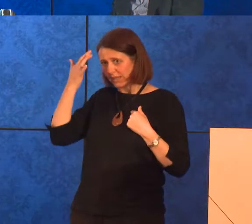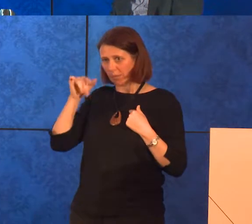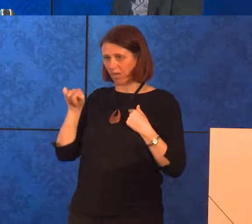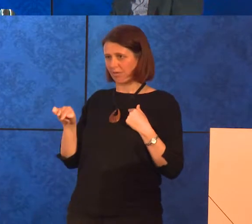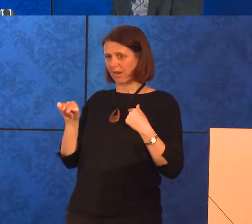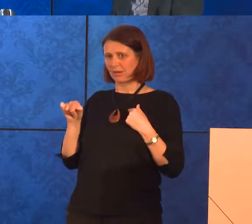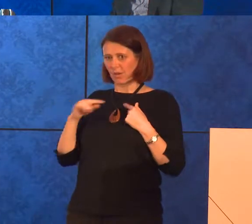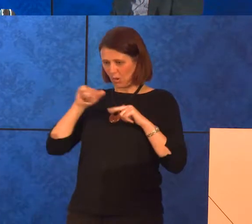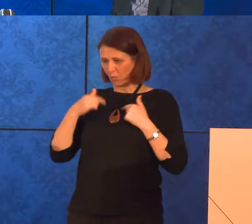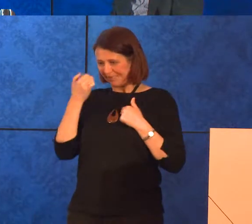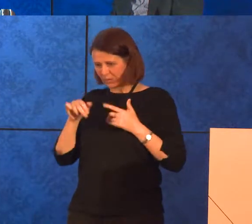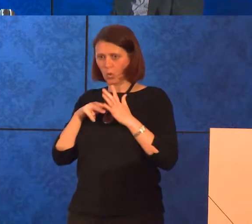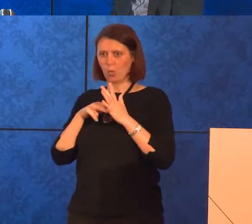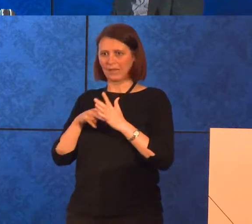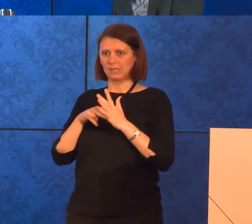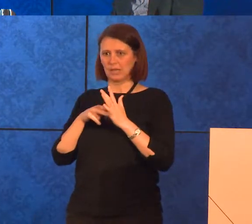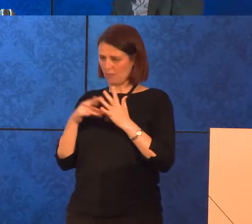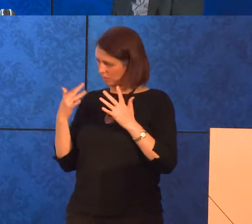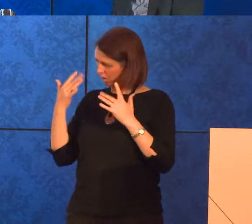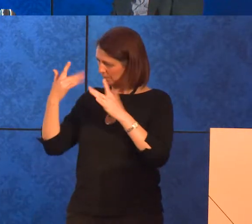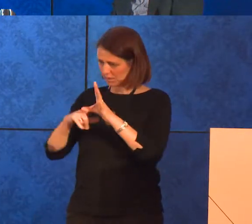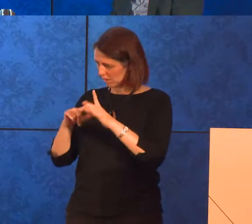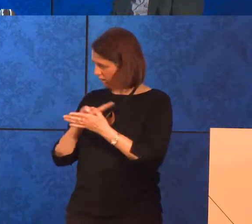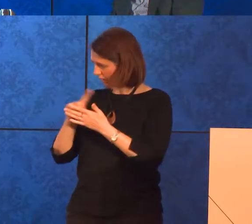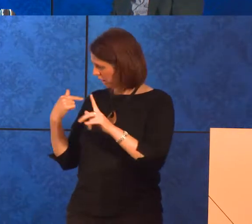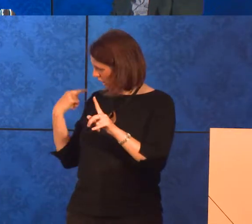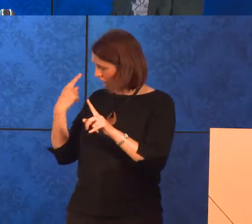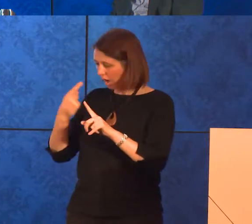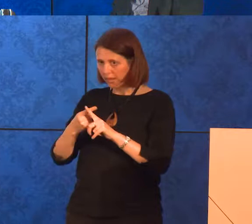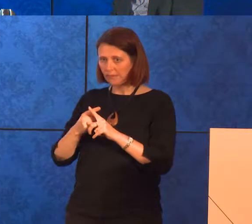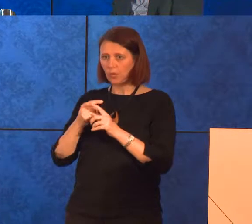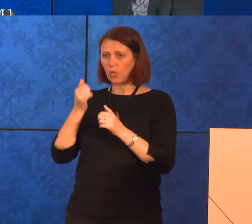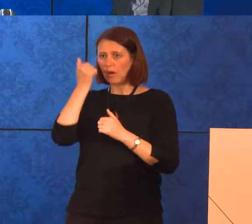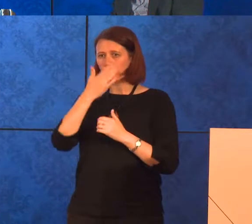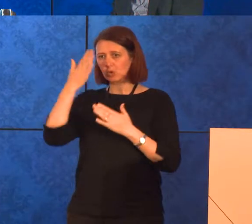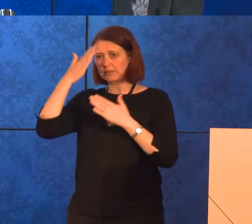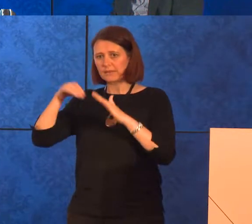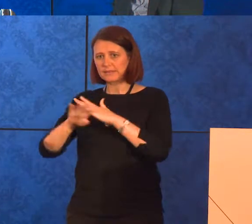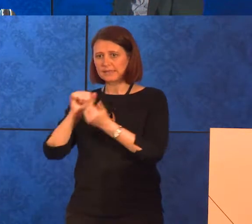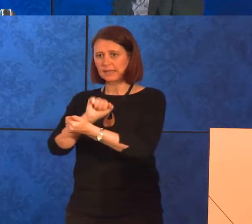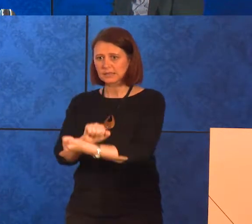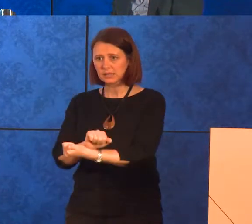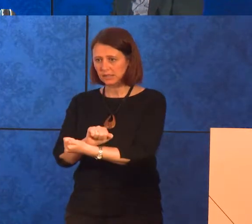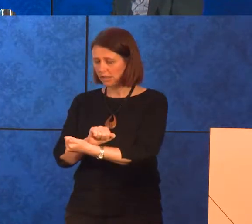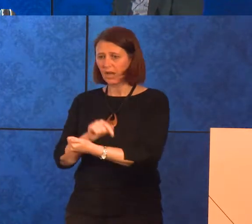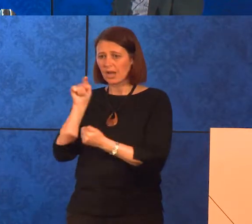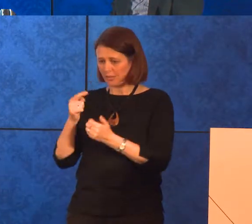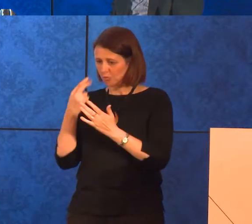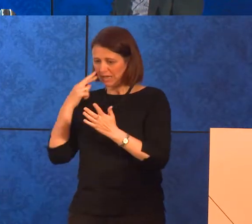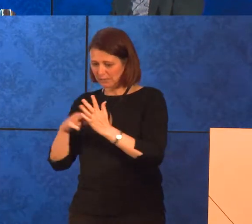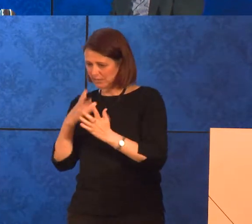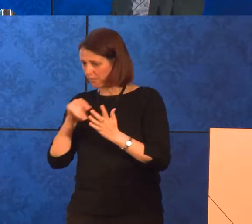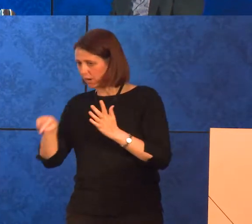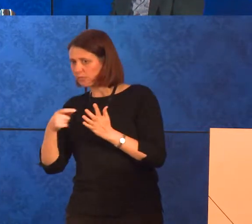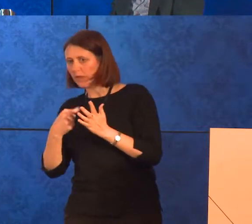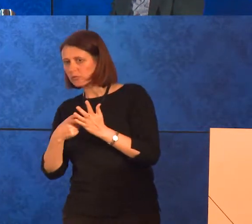that we're still waiting so many years later for Aboriginal deaths in custody, the recommendations that came out of that Royal